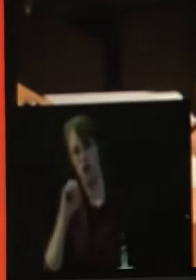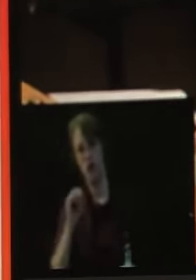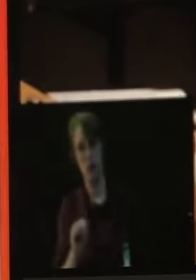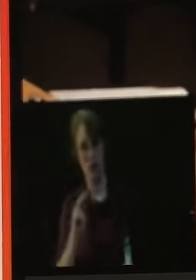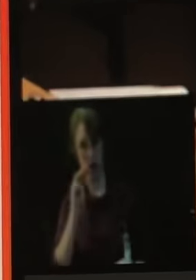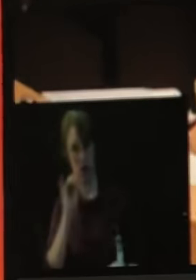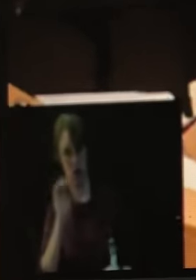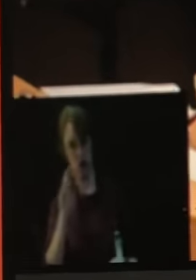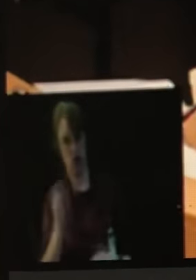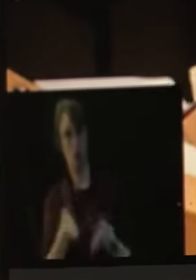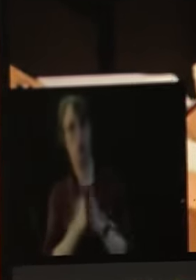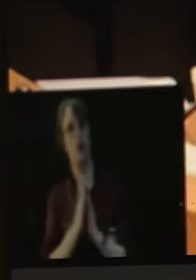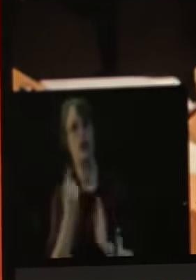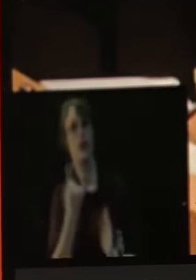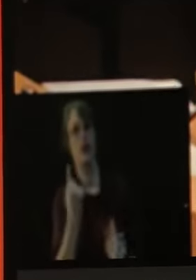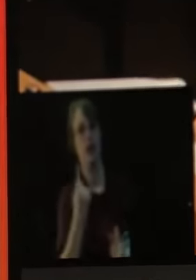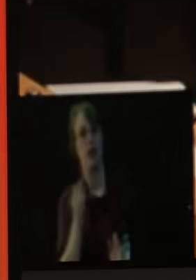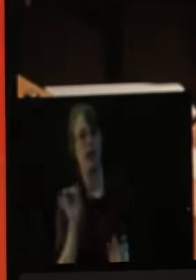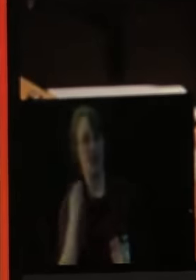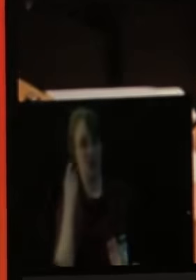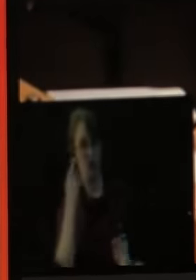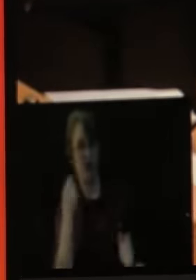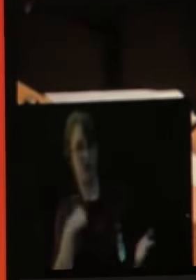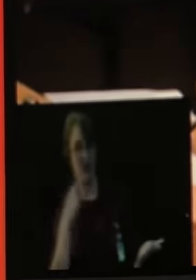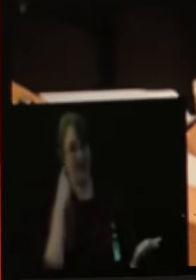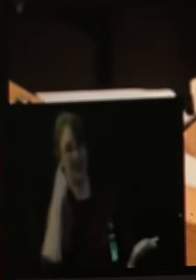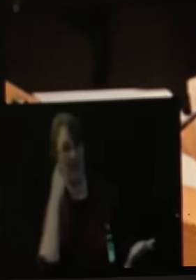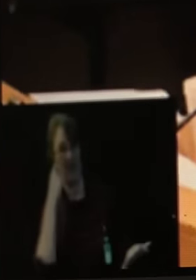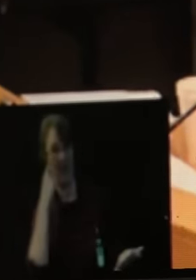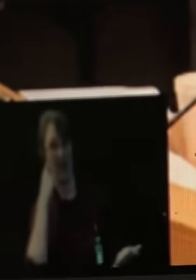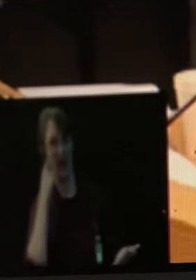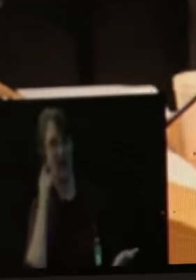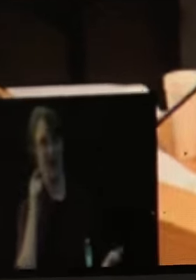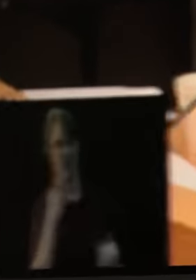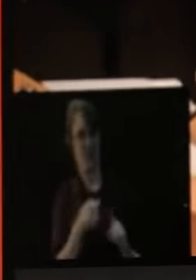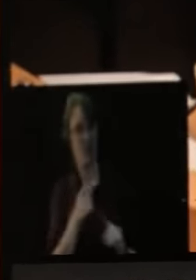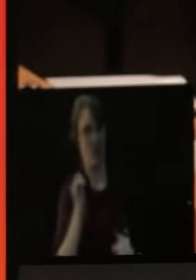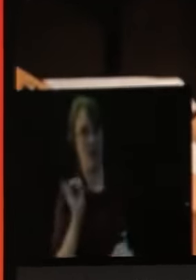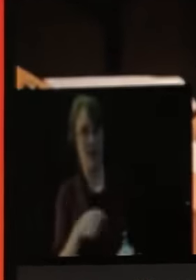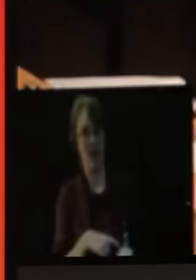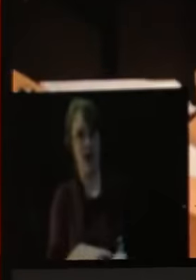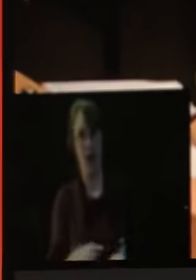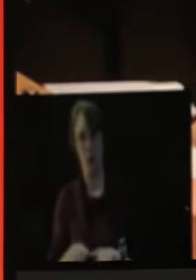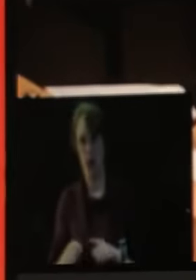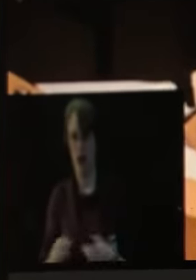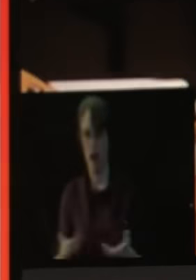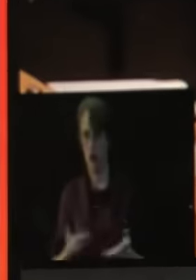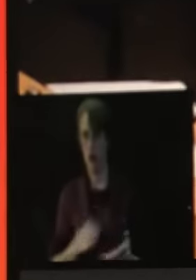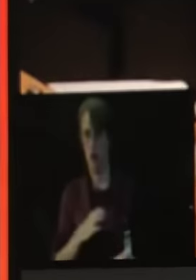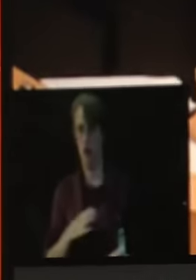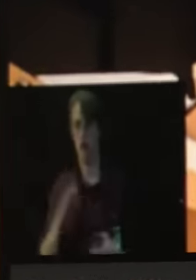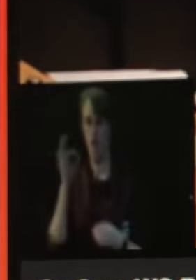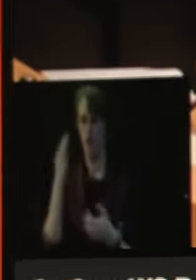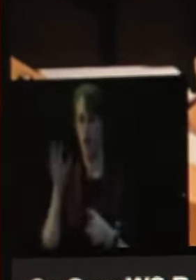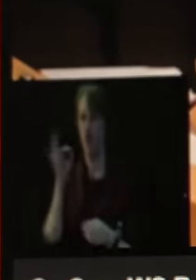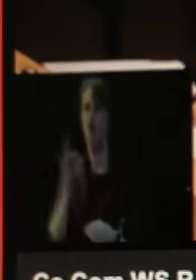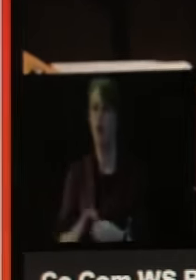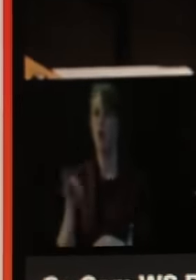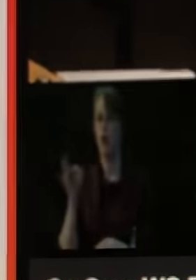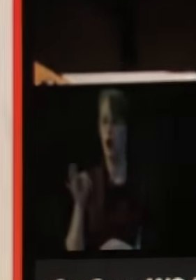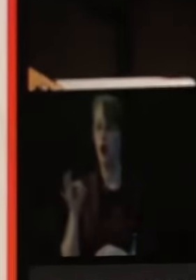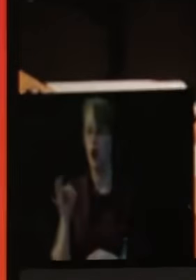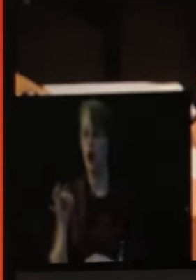something. It's the only reason I could see where it was coming from at the time. But this body voted to,